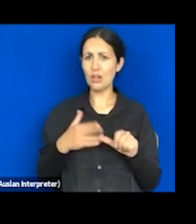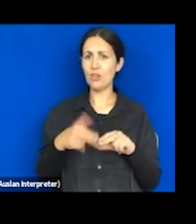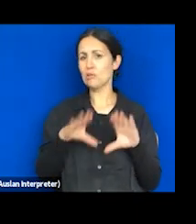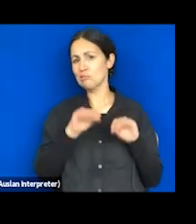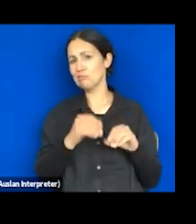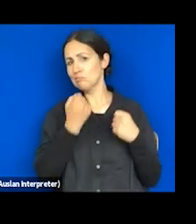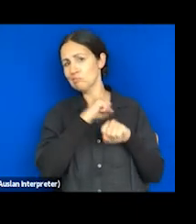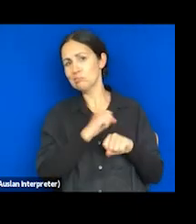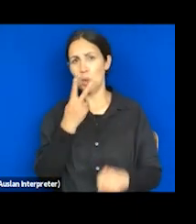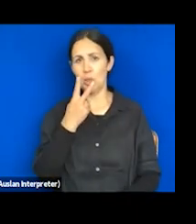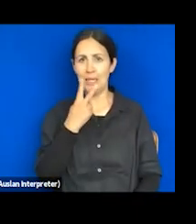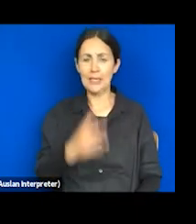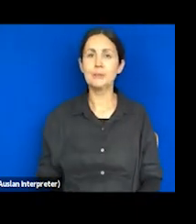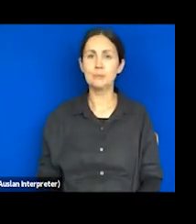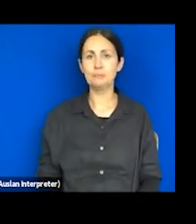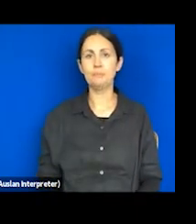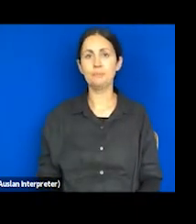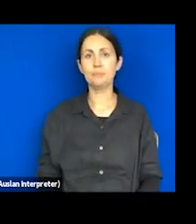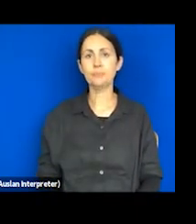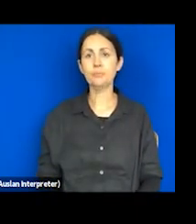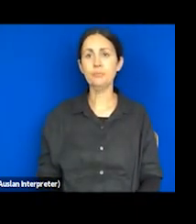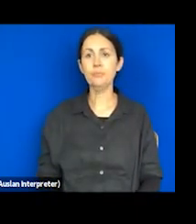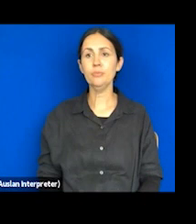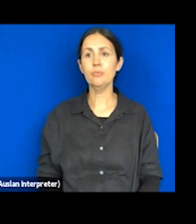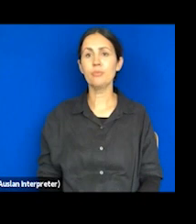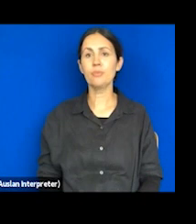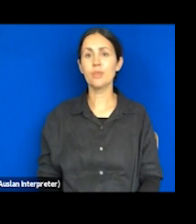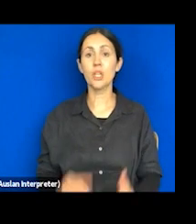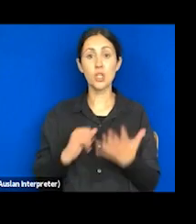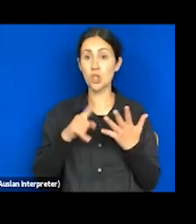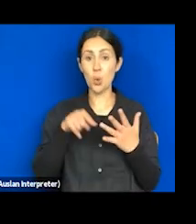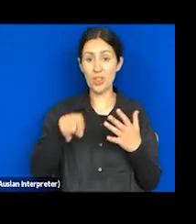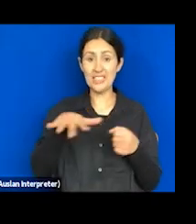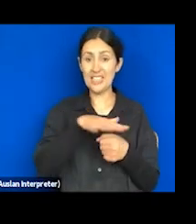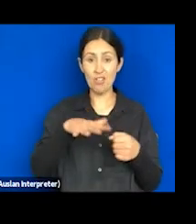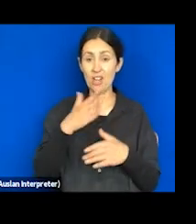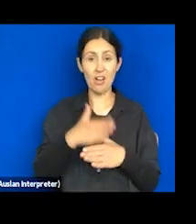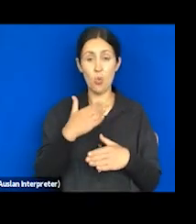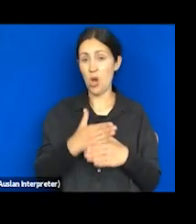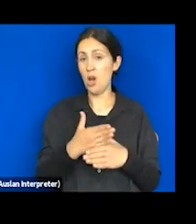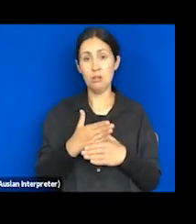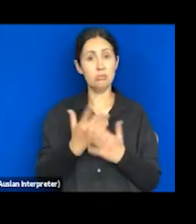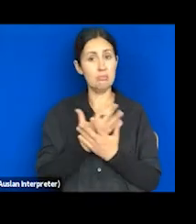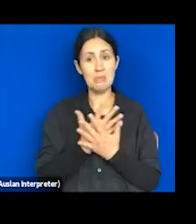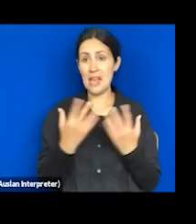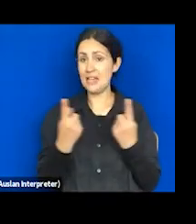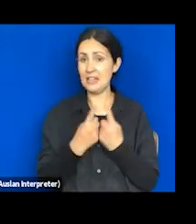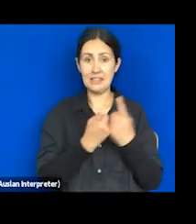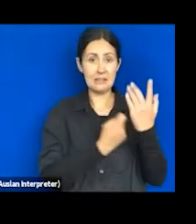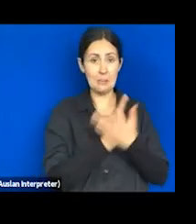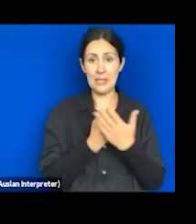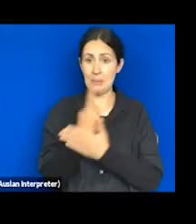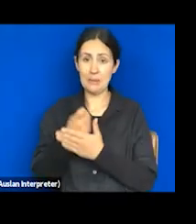well. So it's a rapidly expanding space, and there are a number of other things in progress